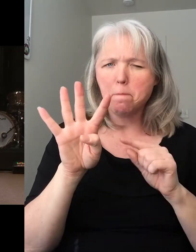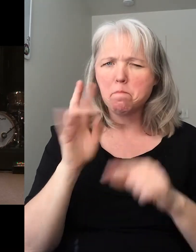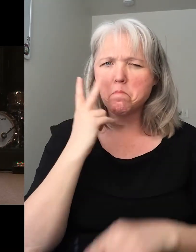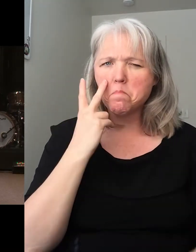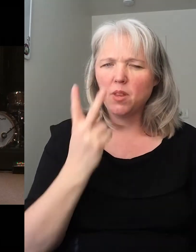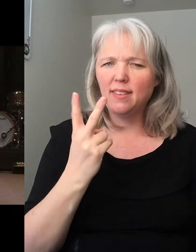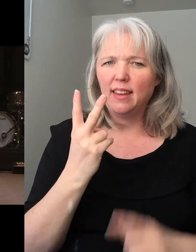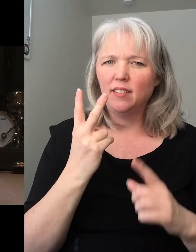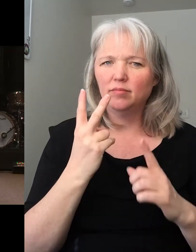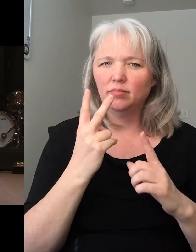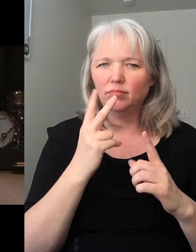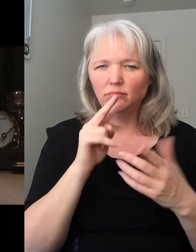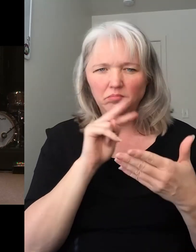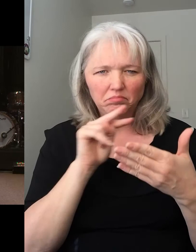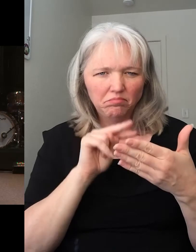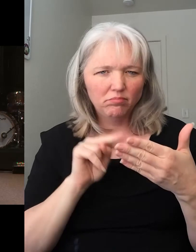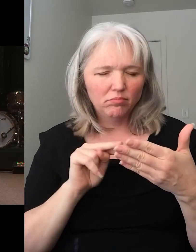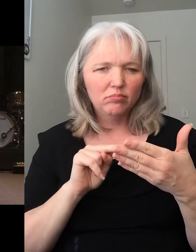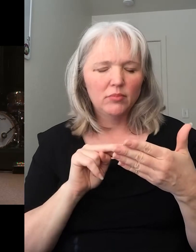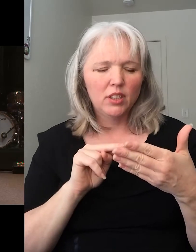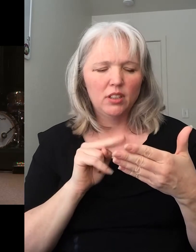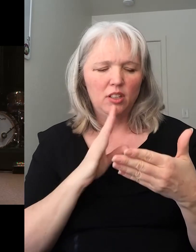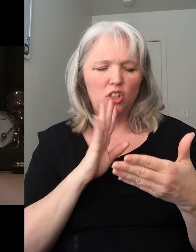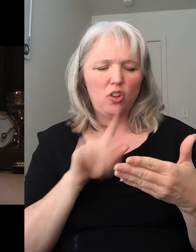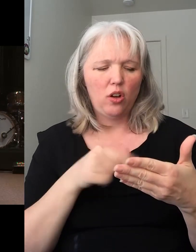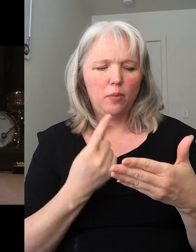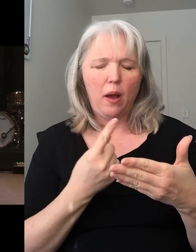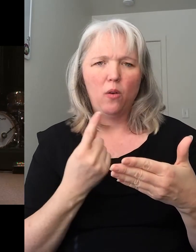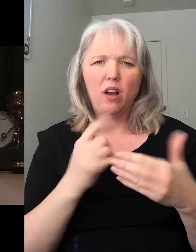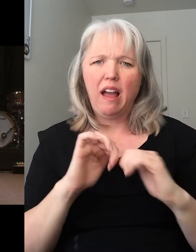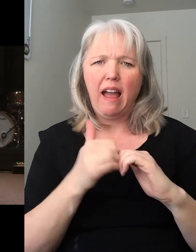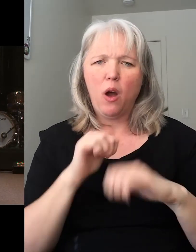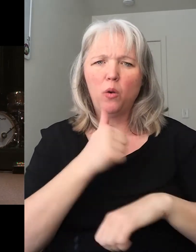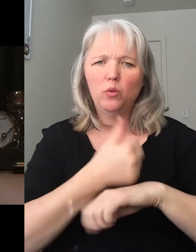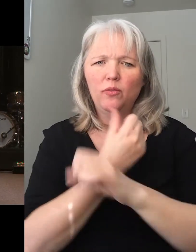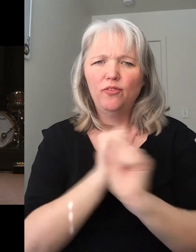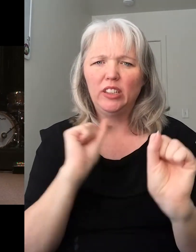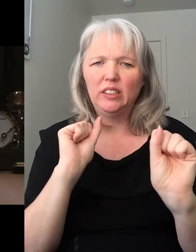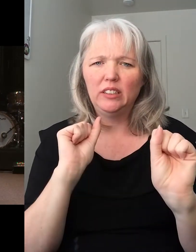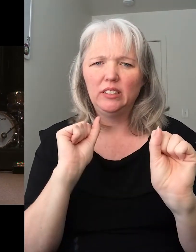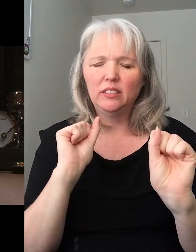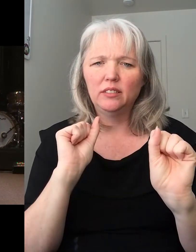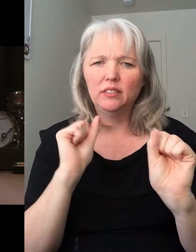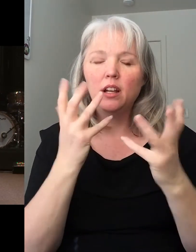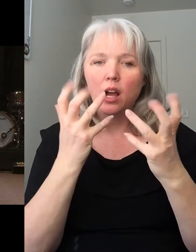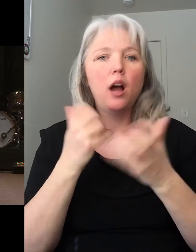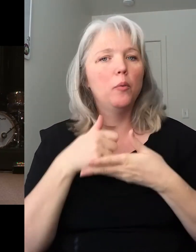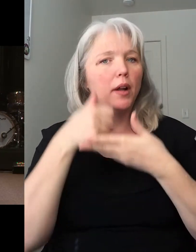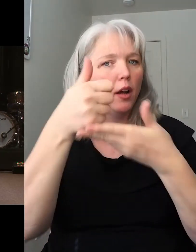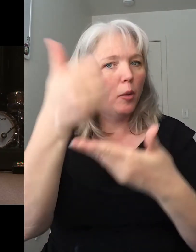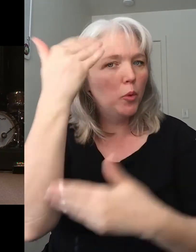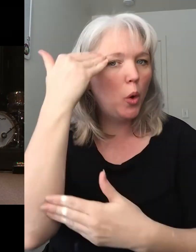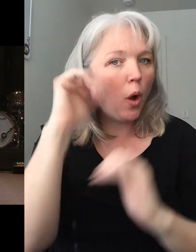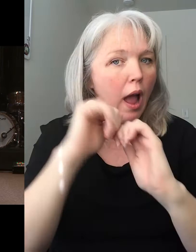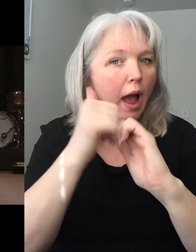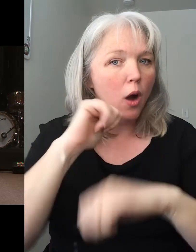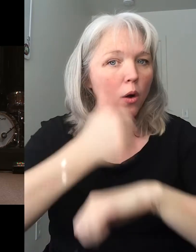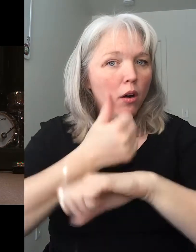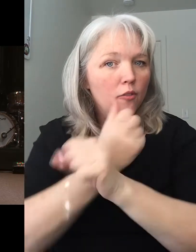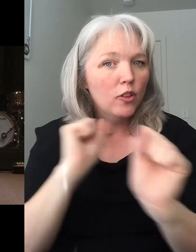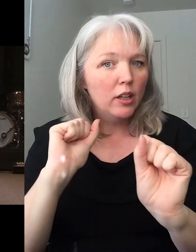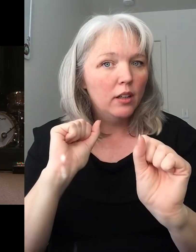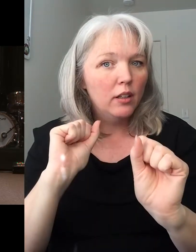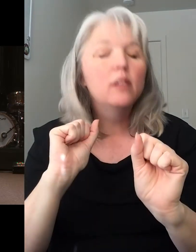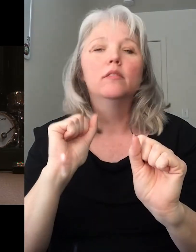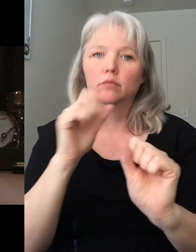4, you're going to see some words that talk about what it takes to get free. I want to help you know how that you can be